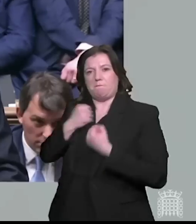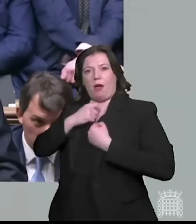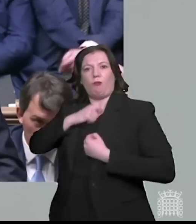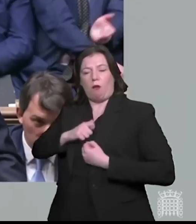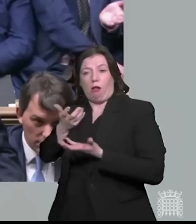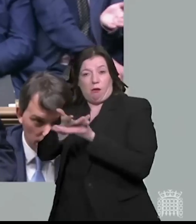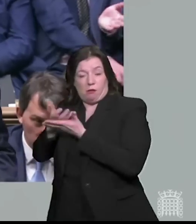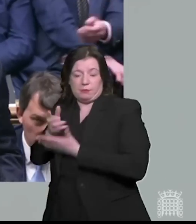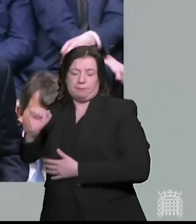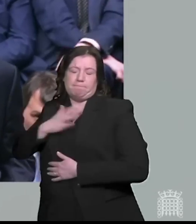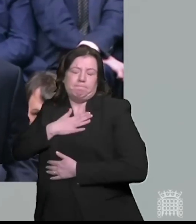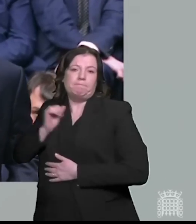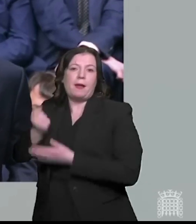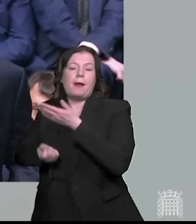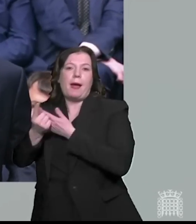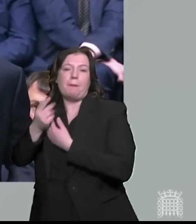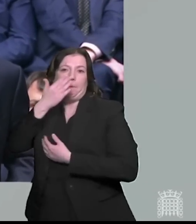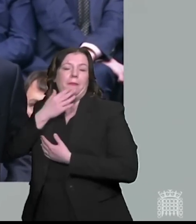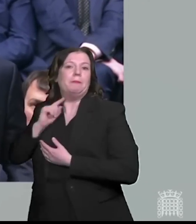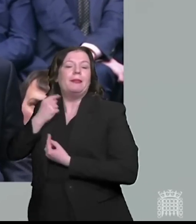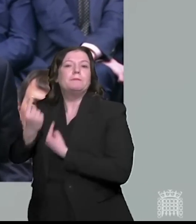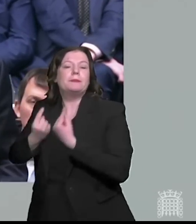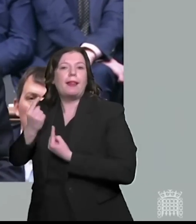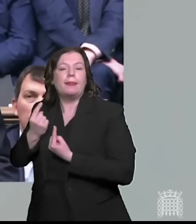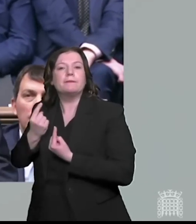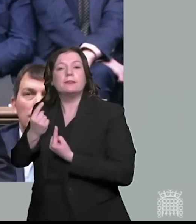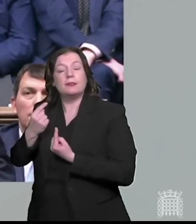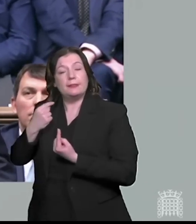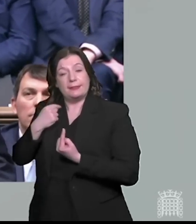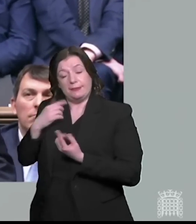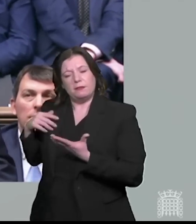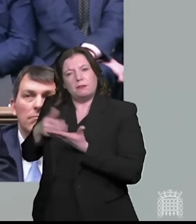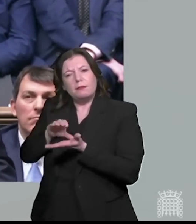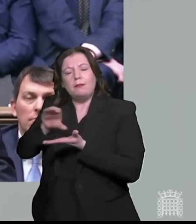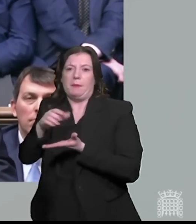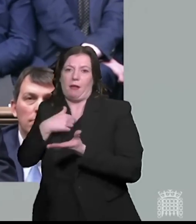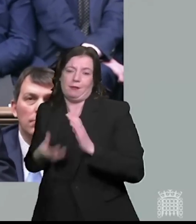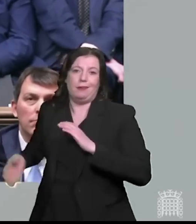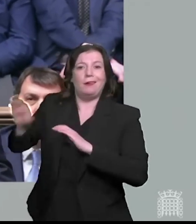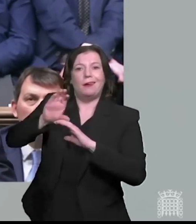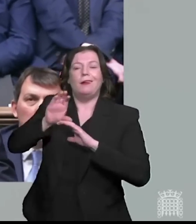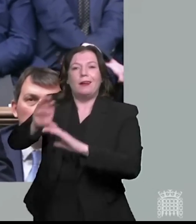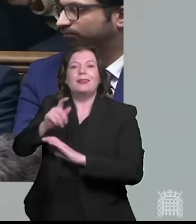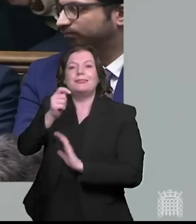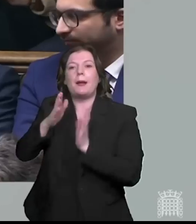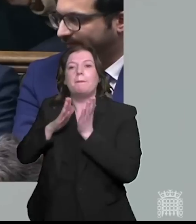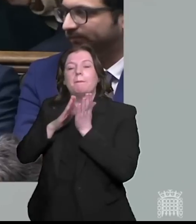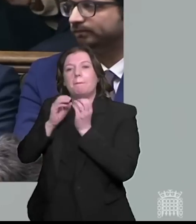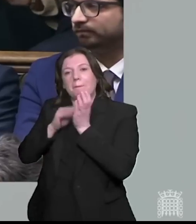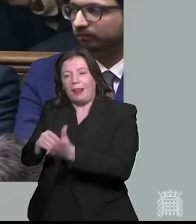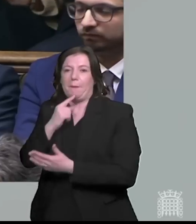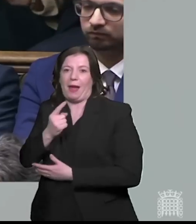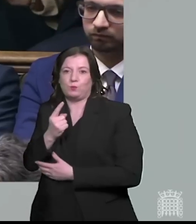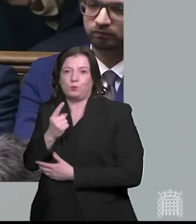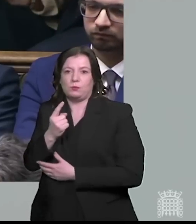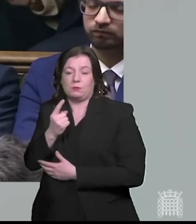it. We already invest a lot in this area, but I will assign an extra £10 million over the next 2 years, nearly £1 million